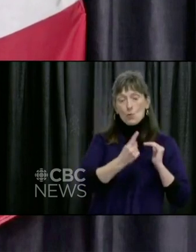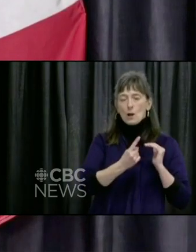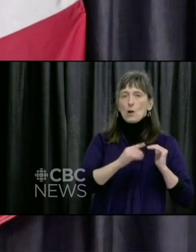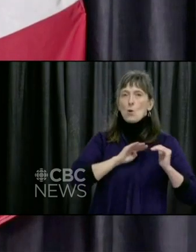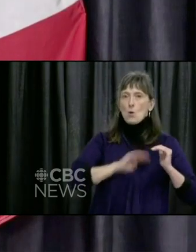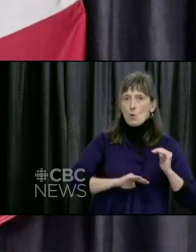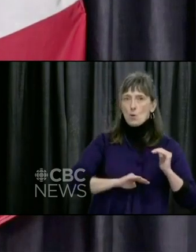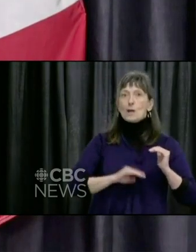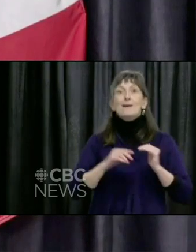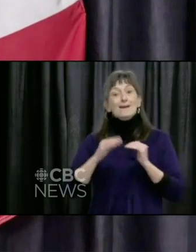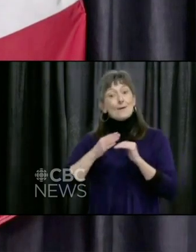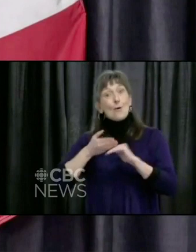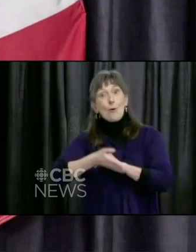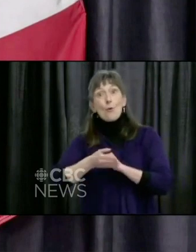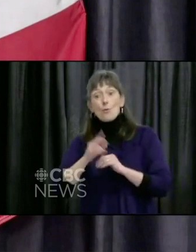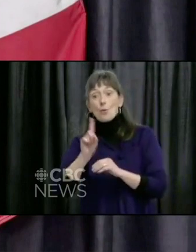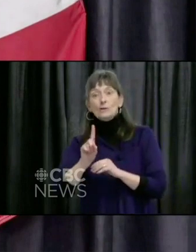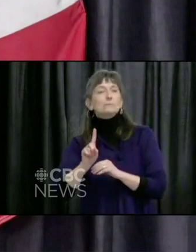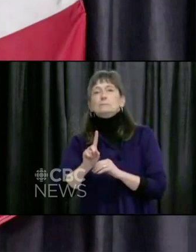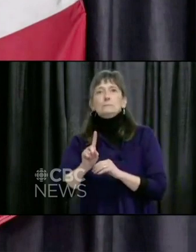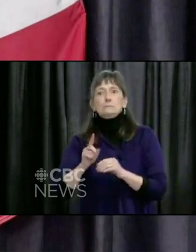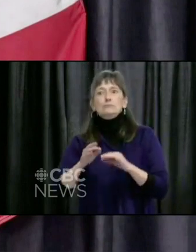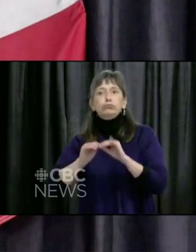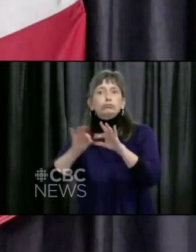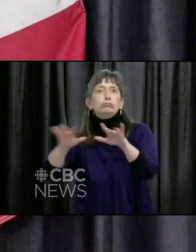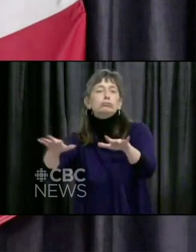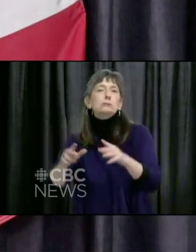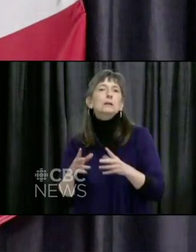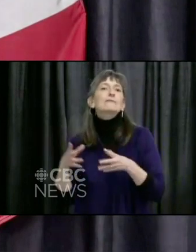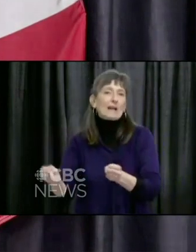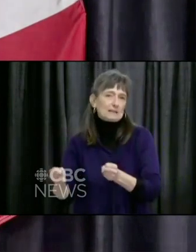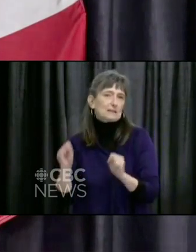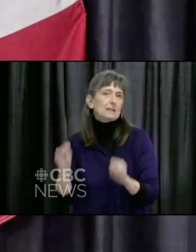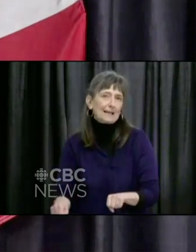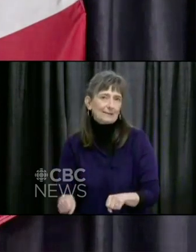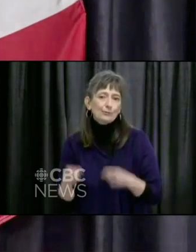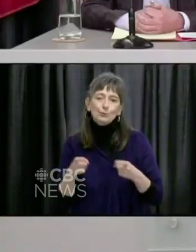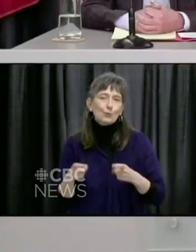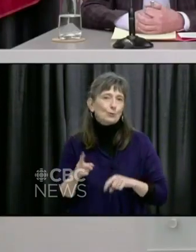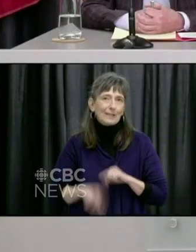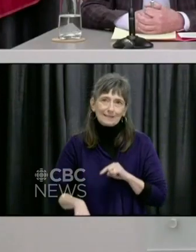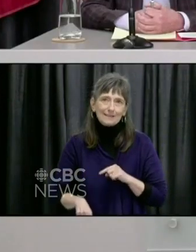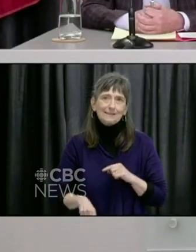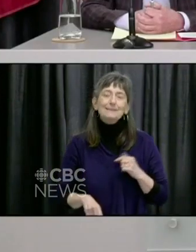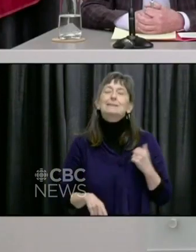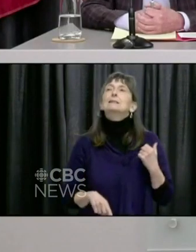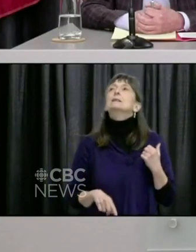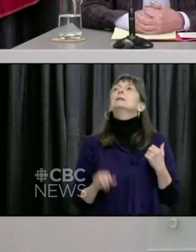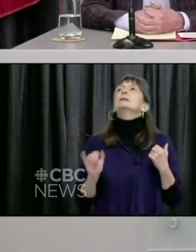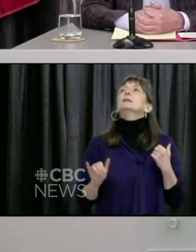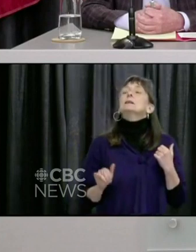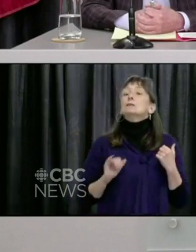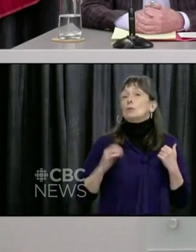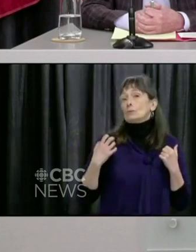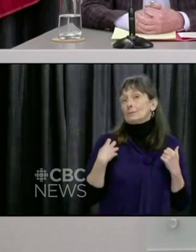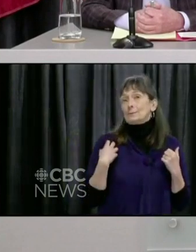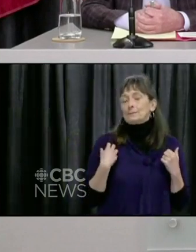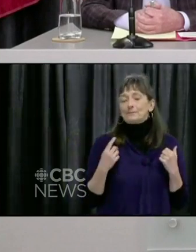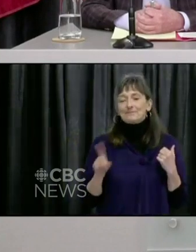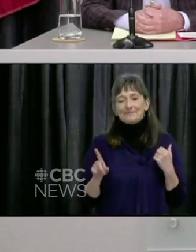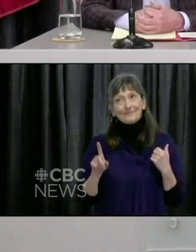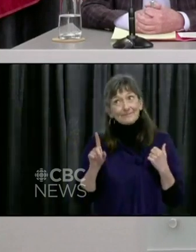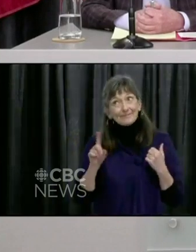else there will be acceleration at some point in time. Ben, Okay, thank you. Ben, what it means in practical